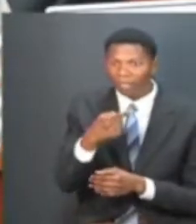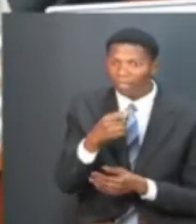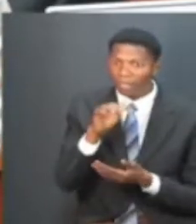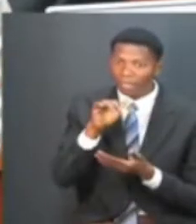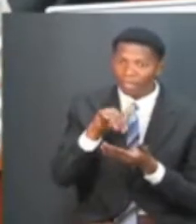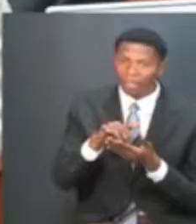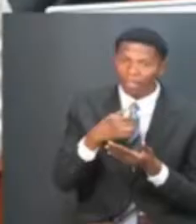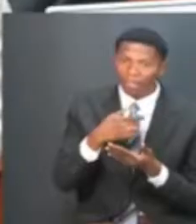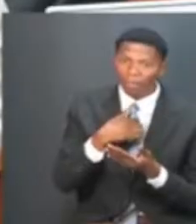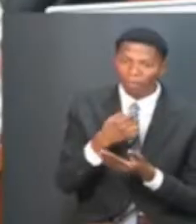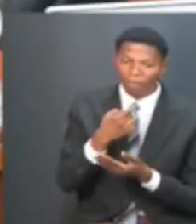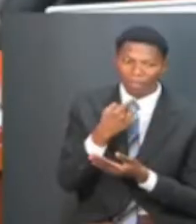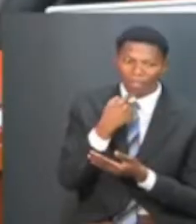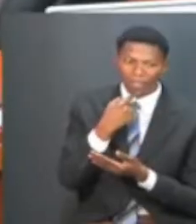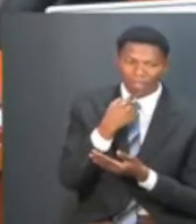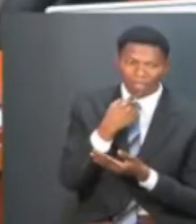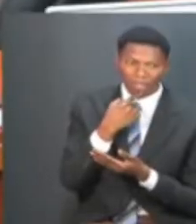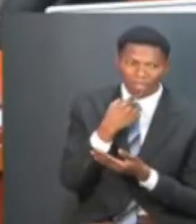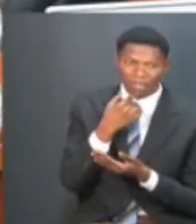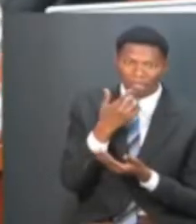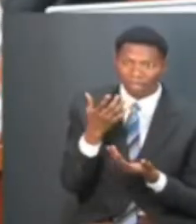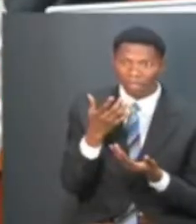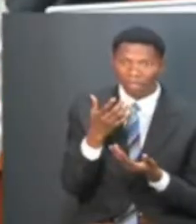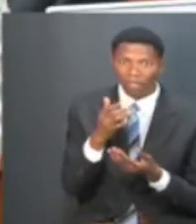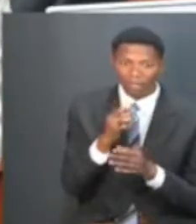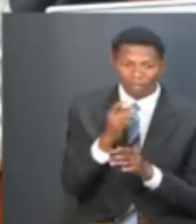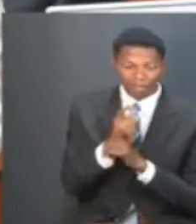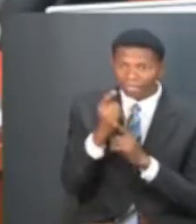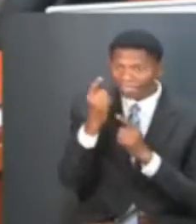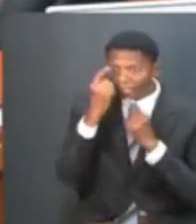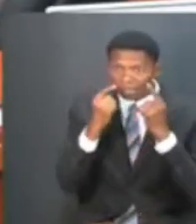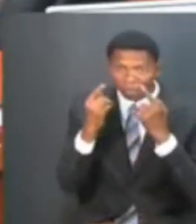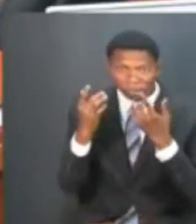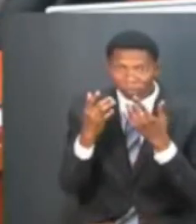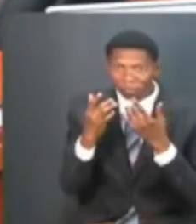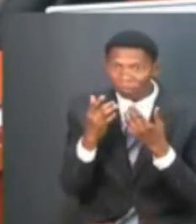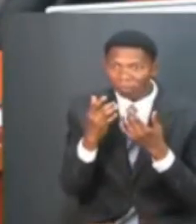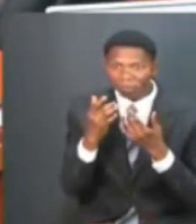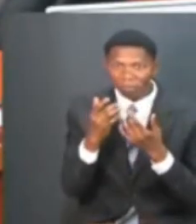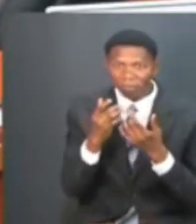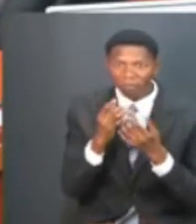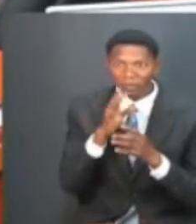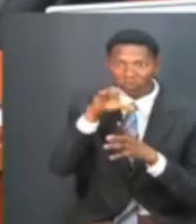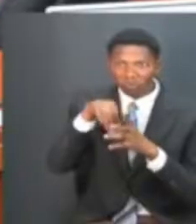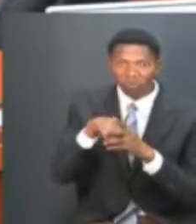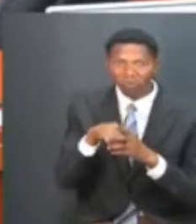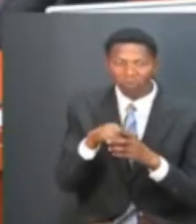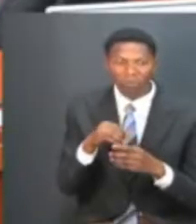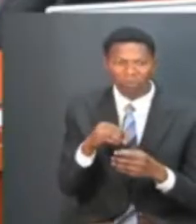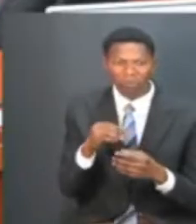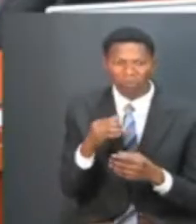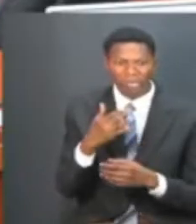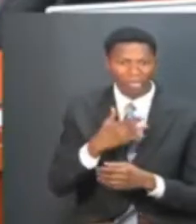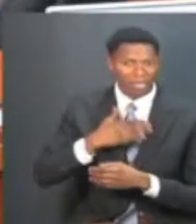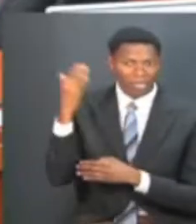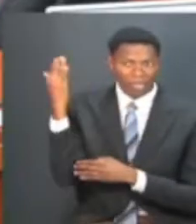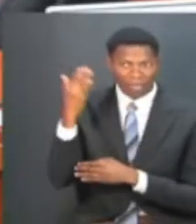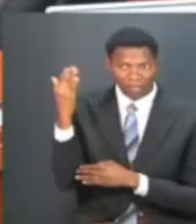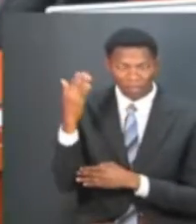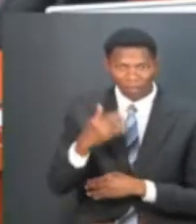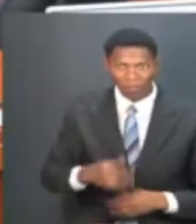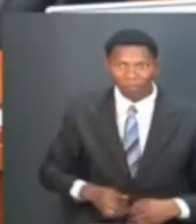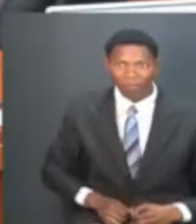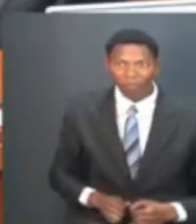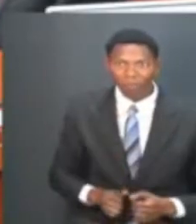repeat this extract just because it forms the integral part of my statement. The most